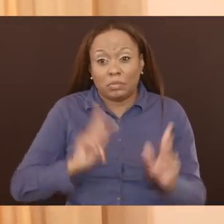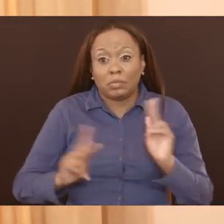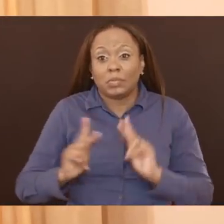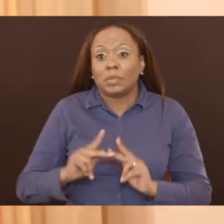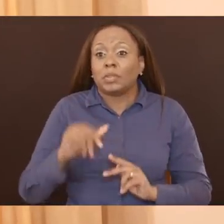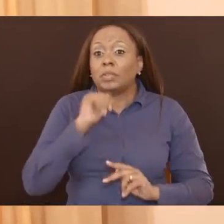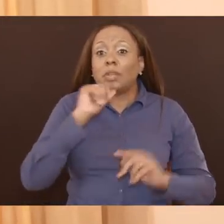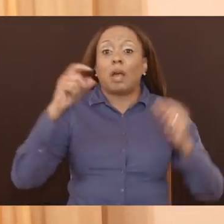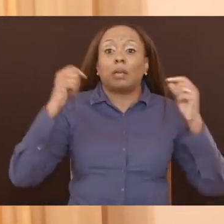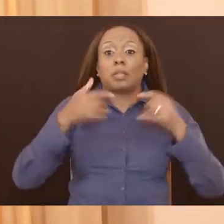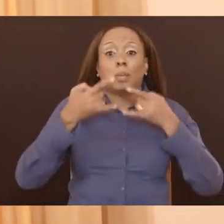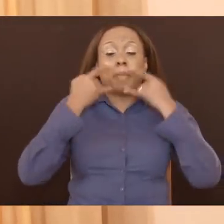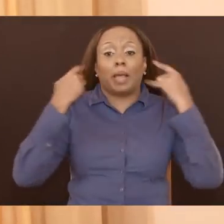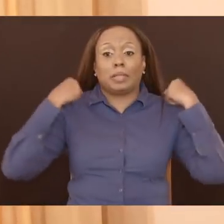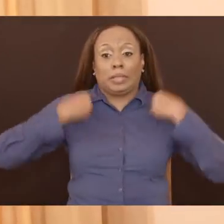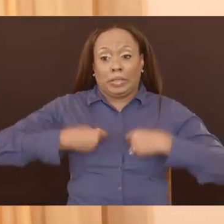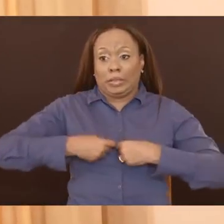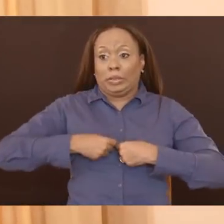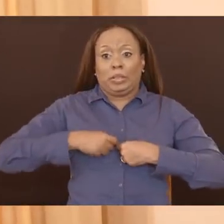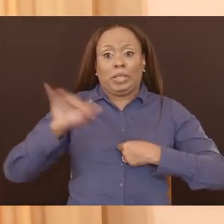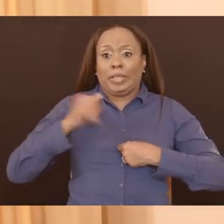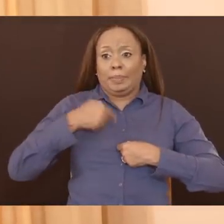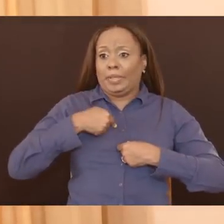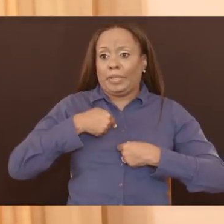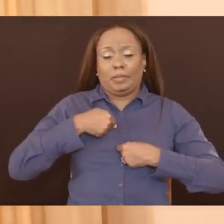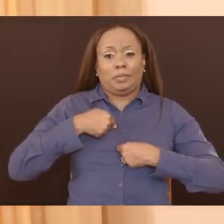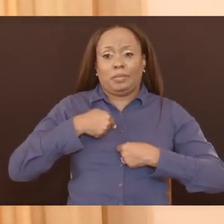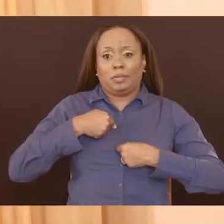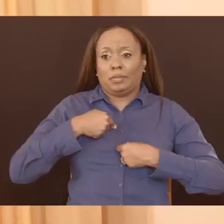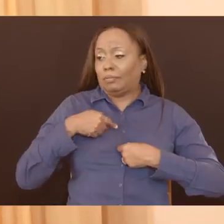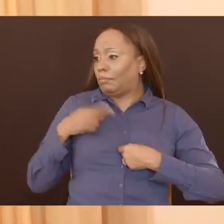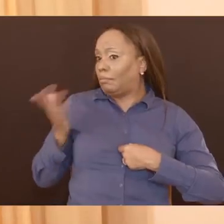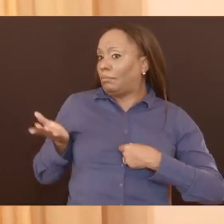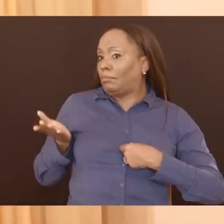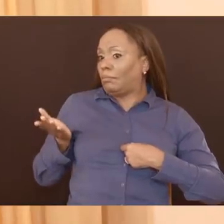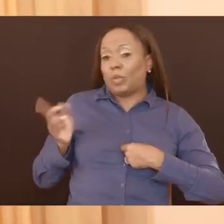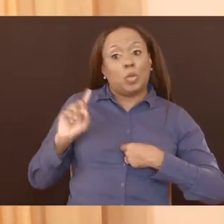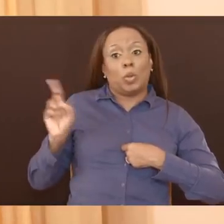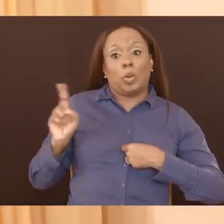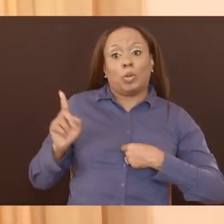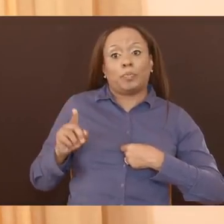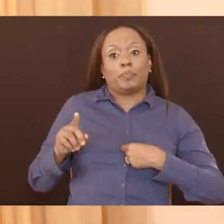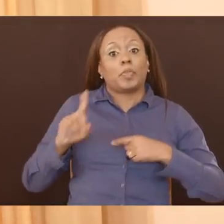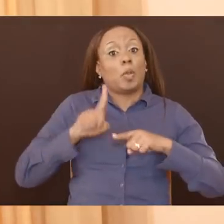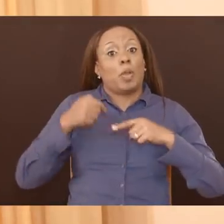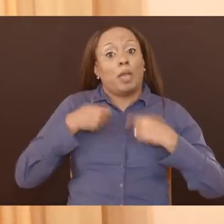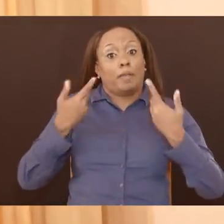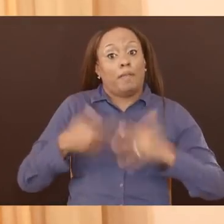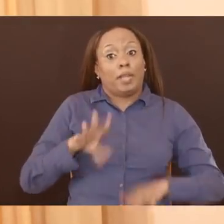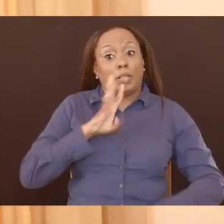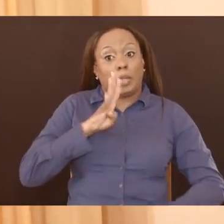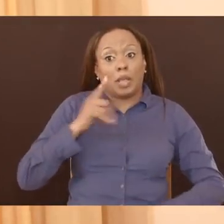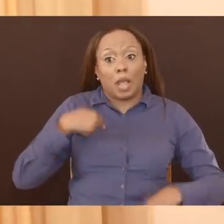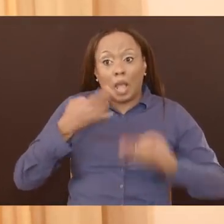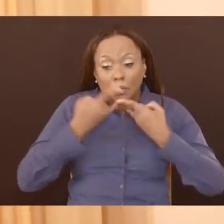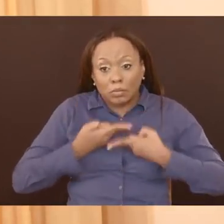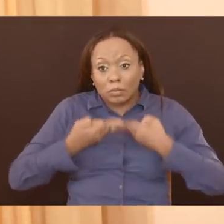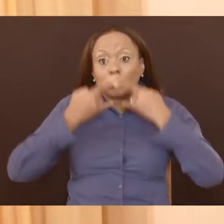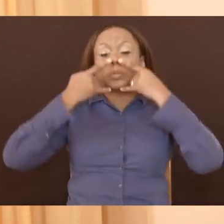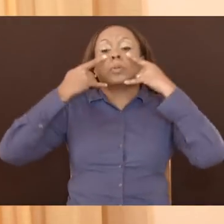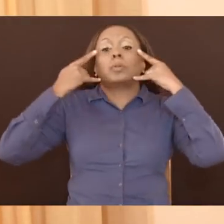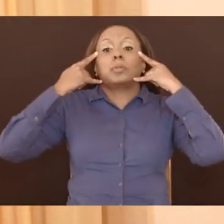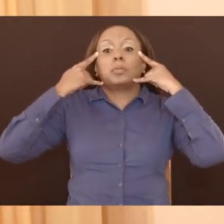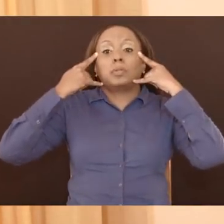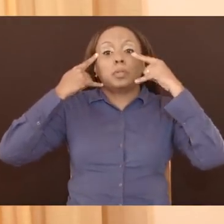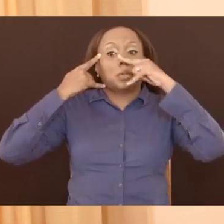as I have it here, only because I'm talking to you. But once I leave talking to you, back covering over my nose and